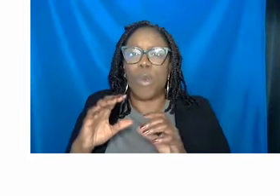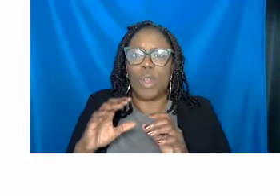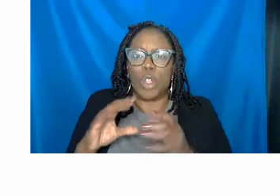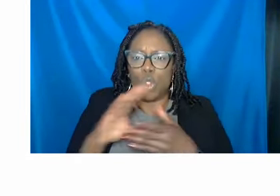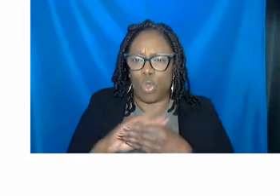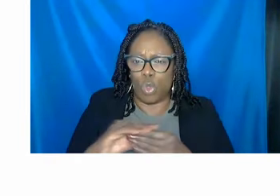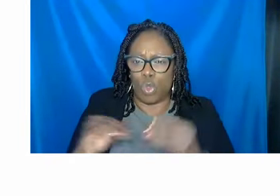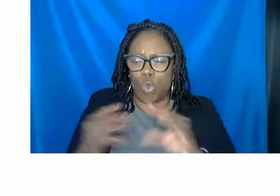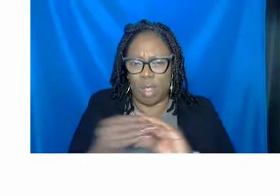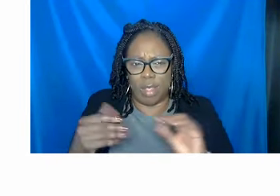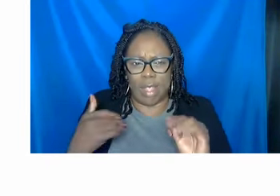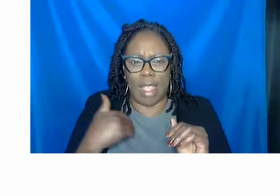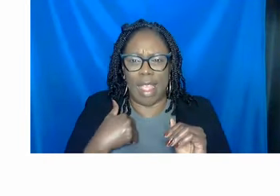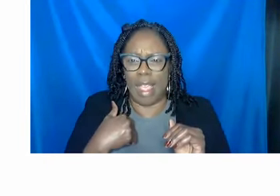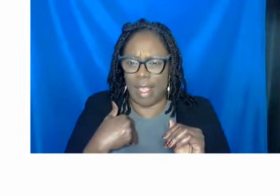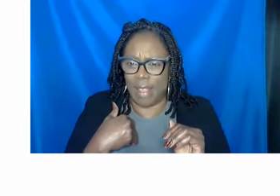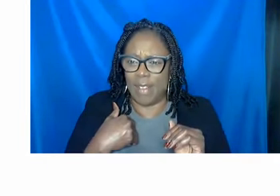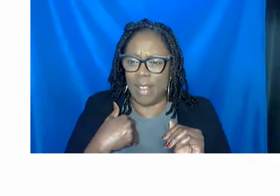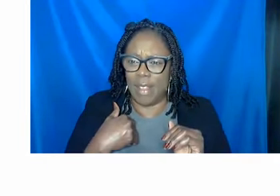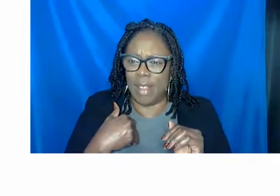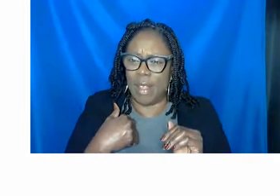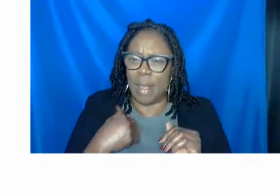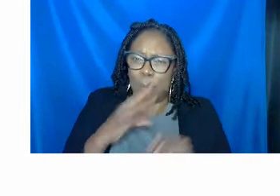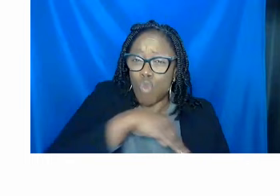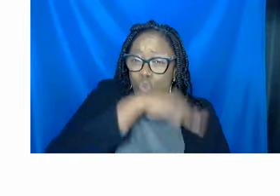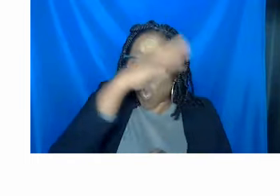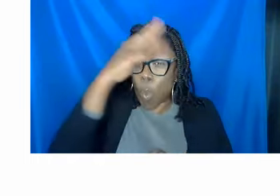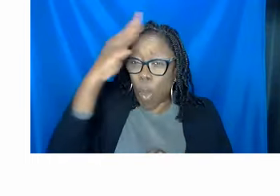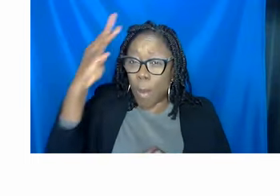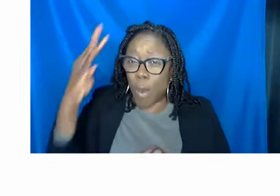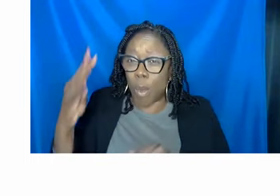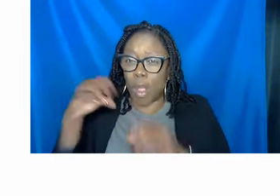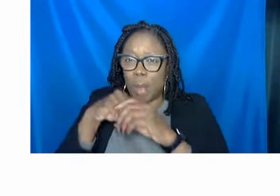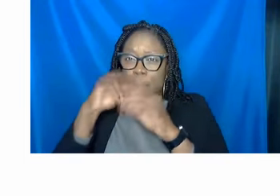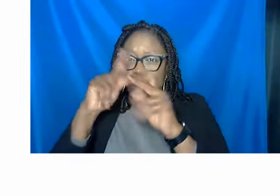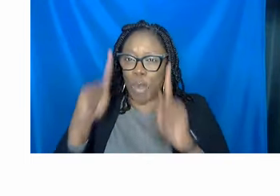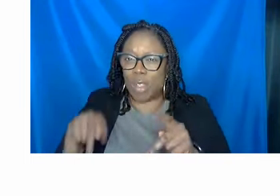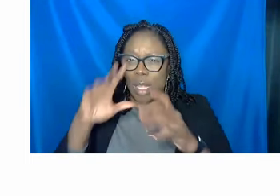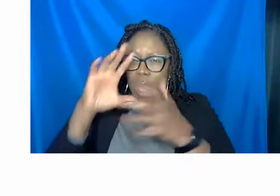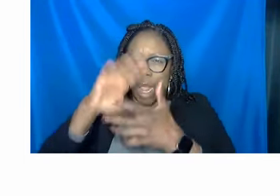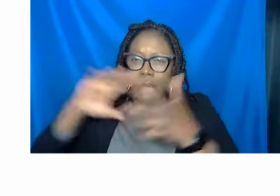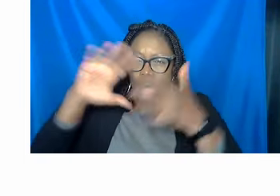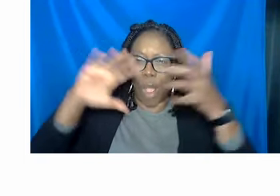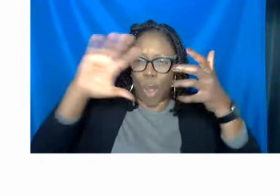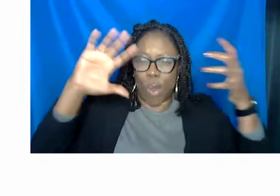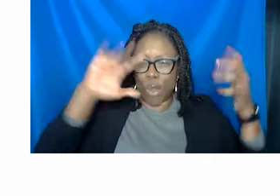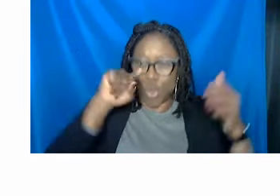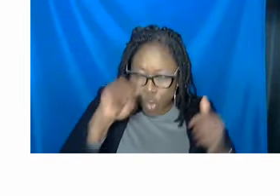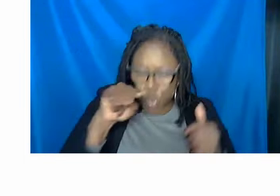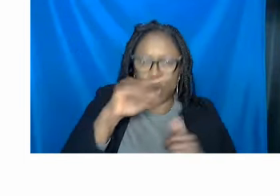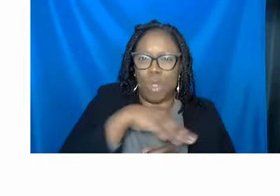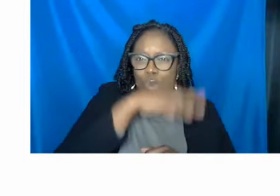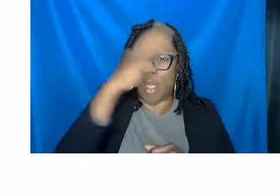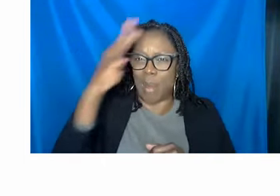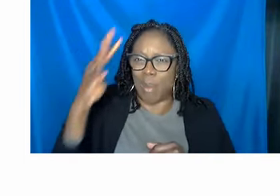Story that she has about, right, be a rainbow in someone's cloud. If you're not familiar with that, you can look it up. And the idea